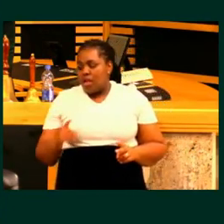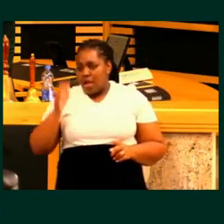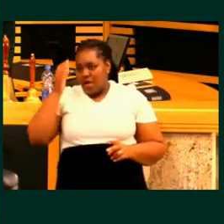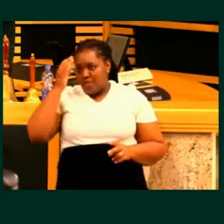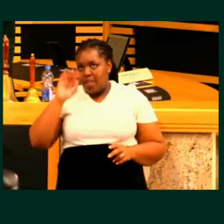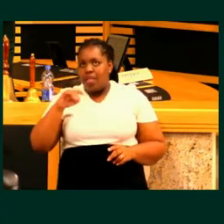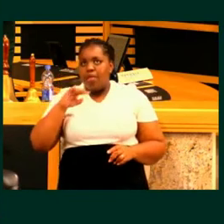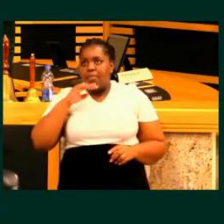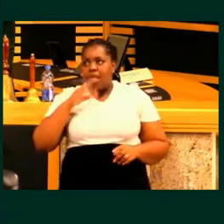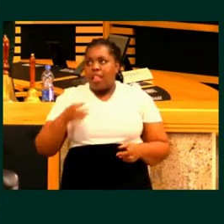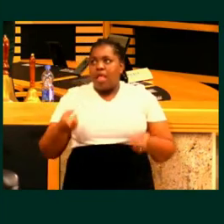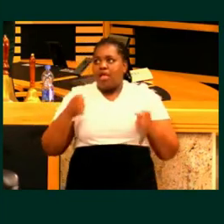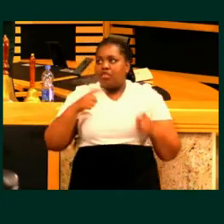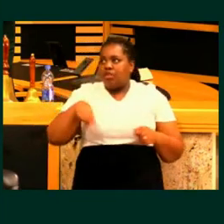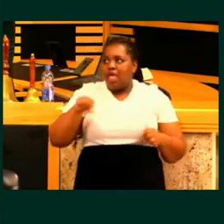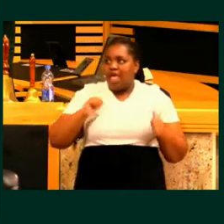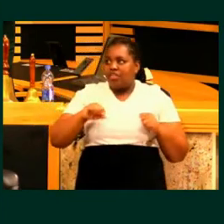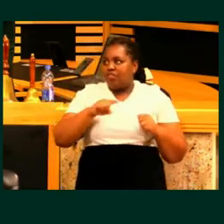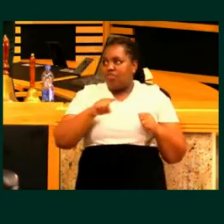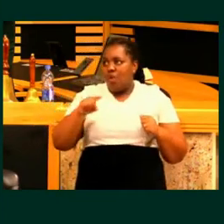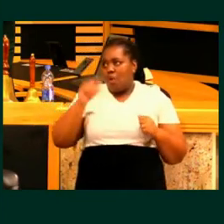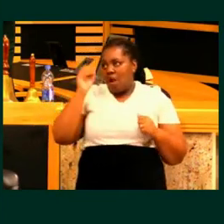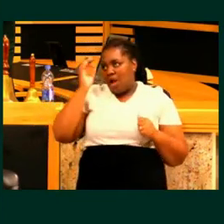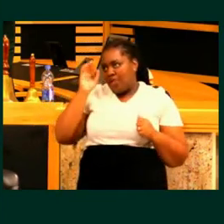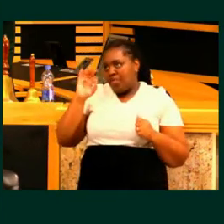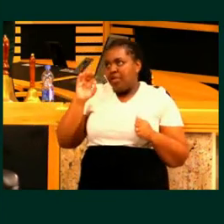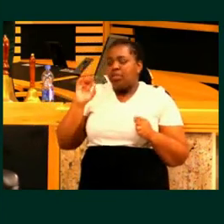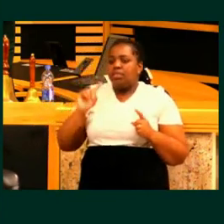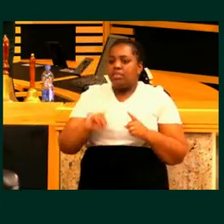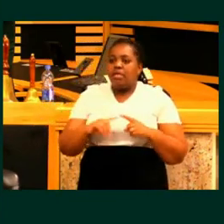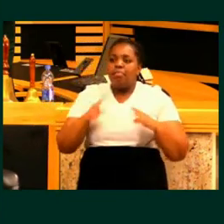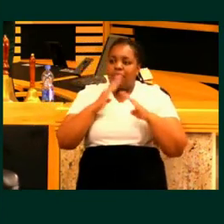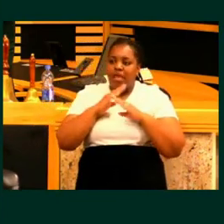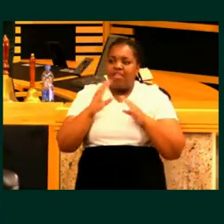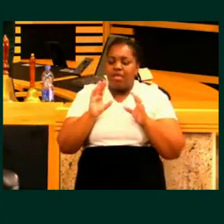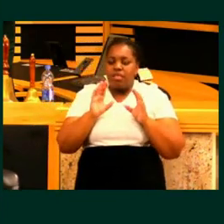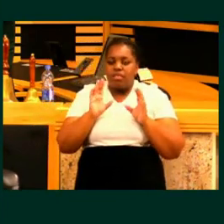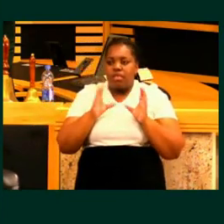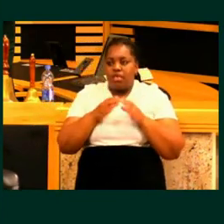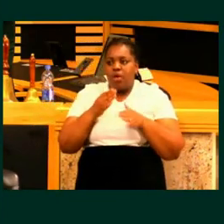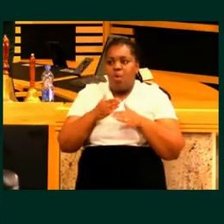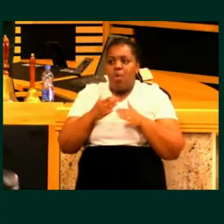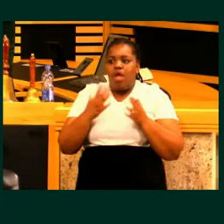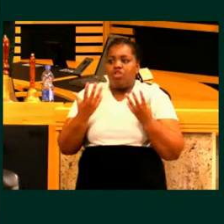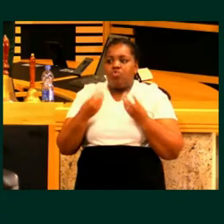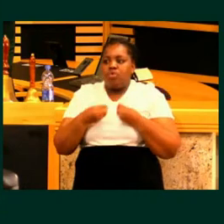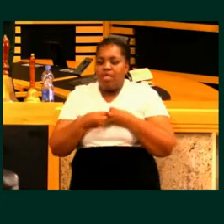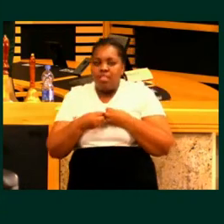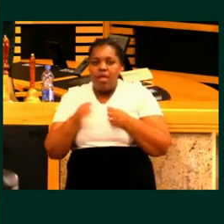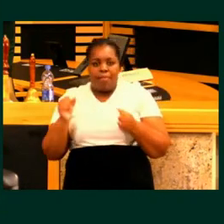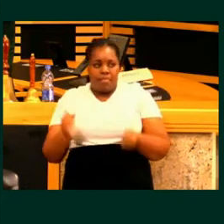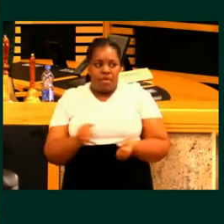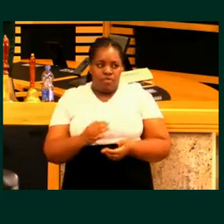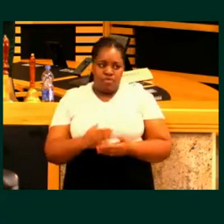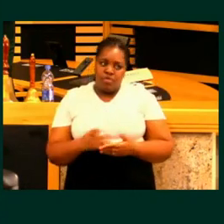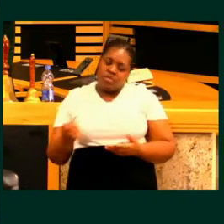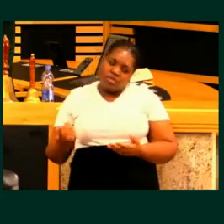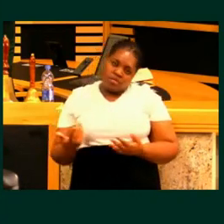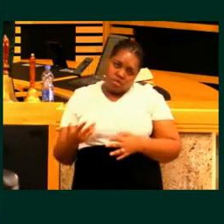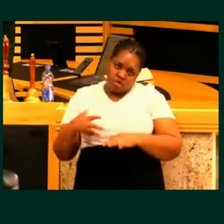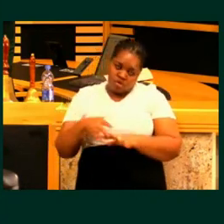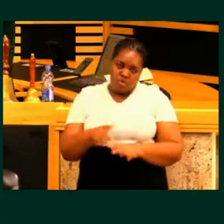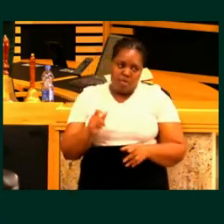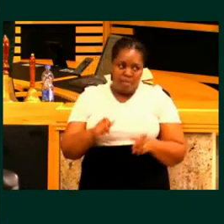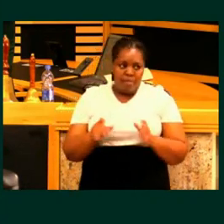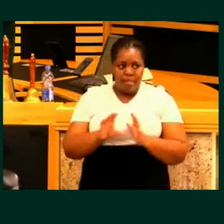a call to action for government civil society and the private sector to work together to ensure the socio economic inclusion of persons